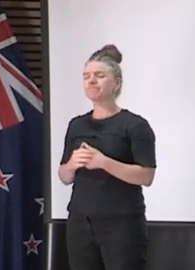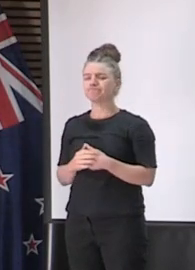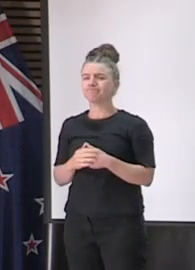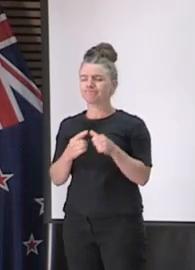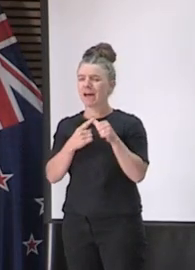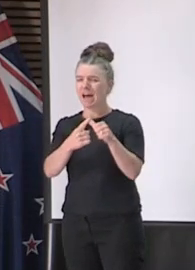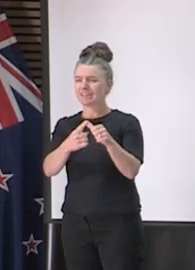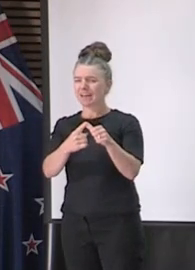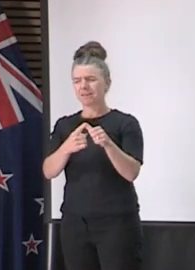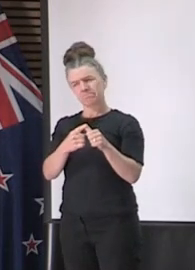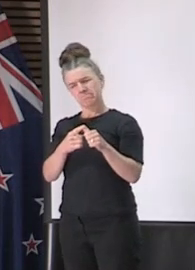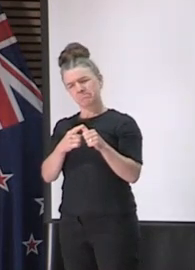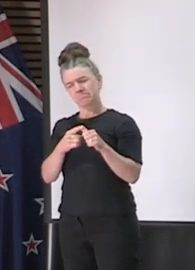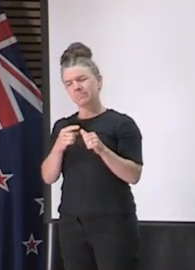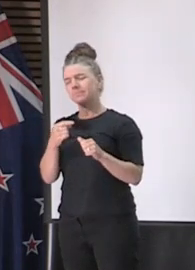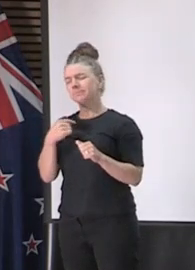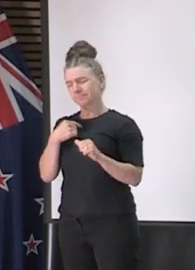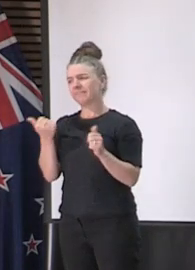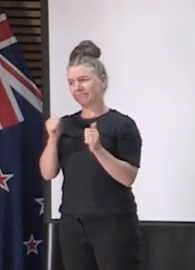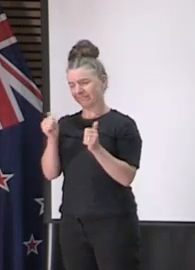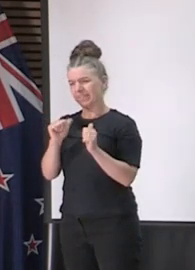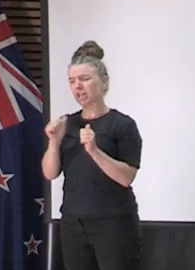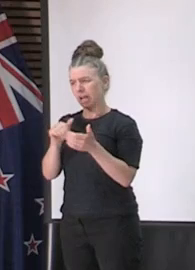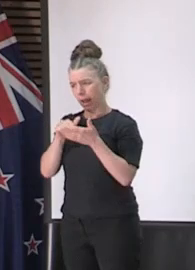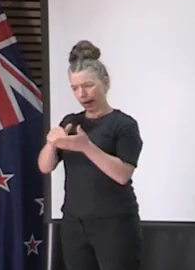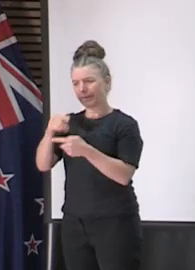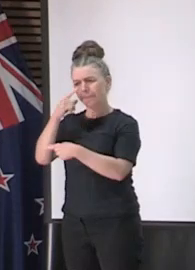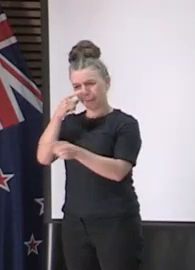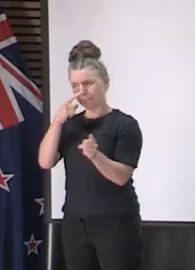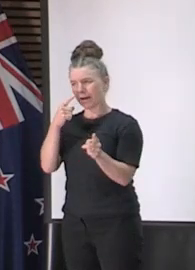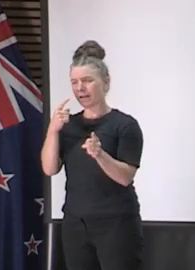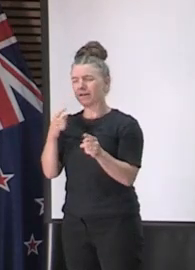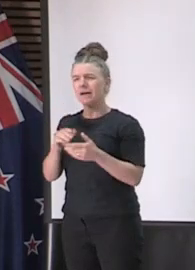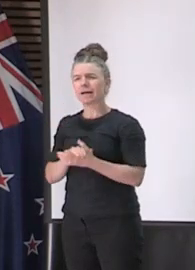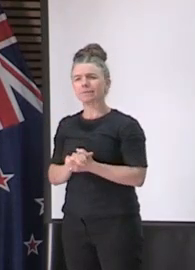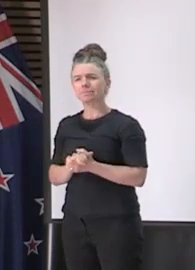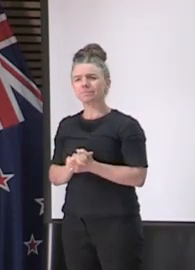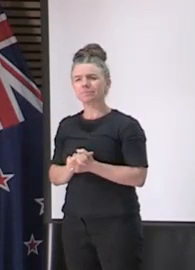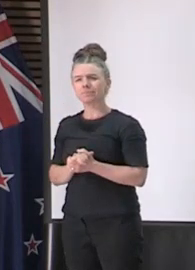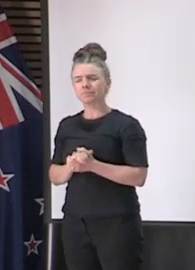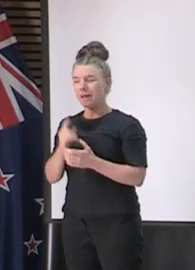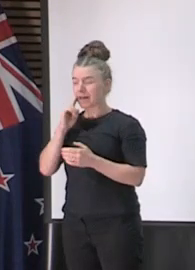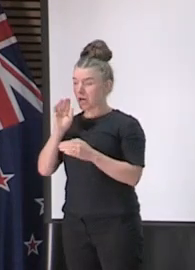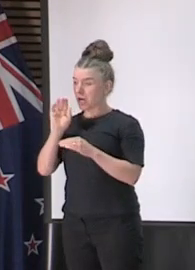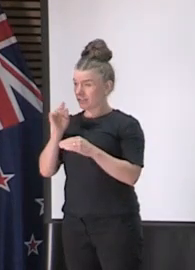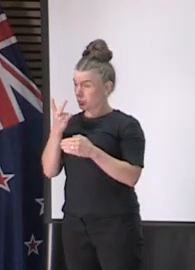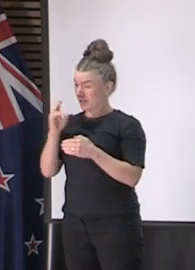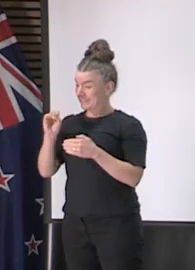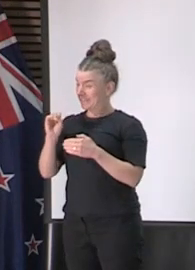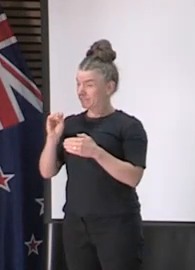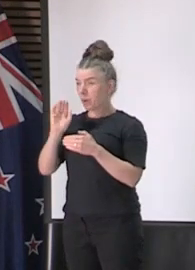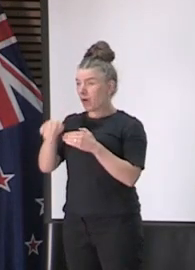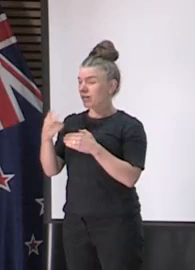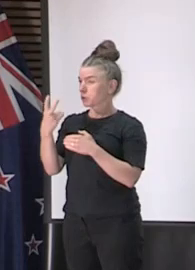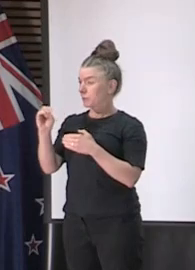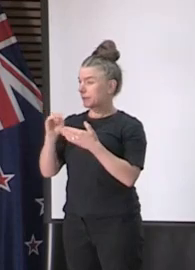As you've heard me just say, we did support directly on the ground with over $20 million provided